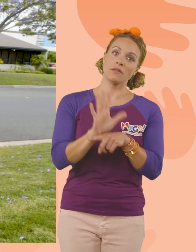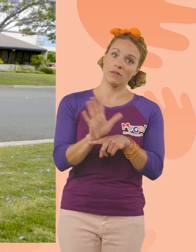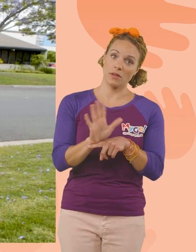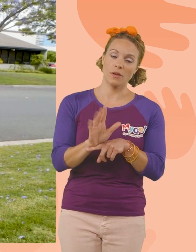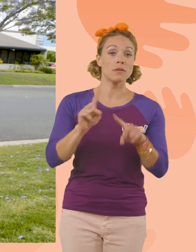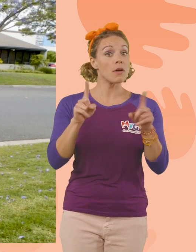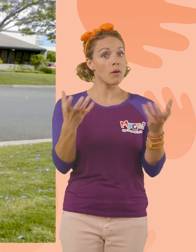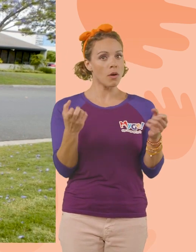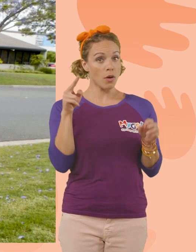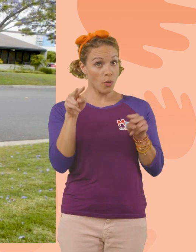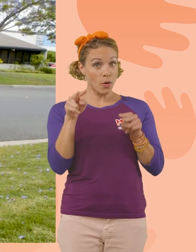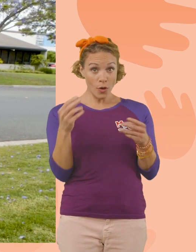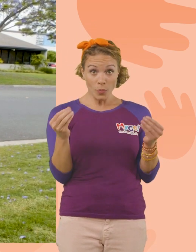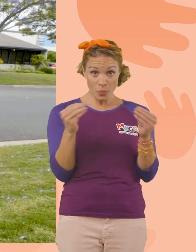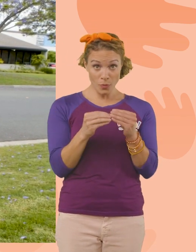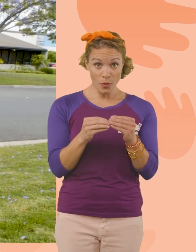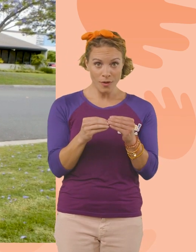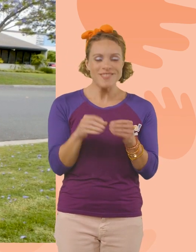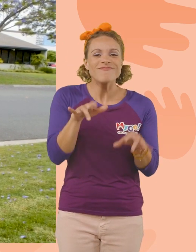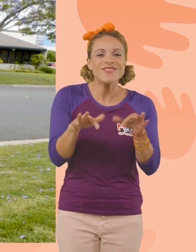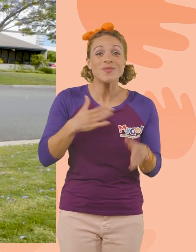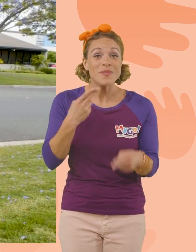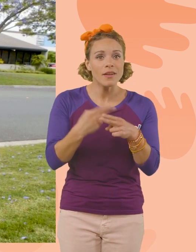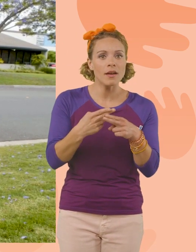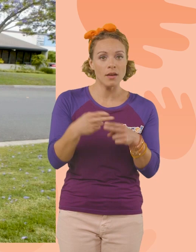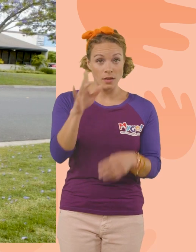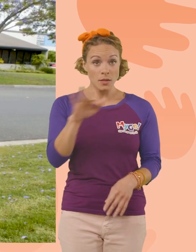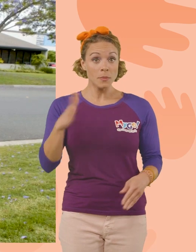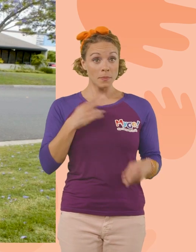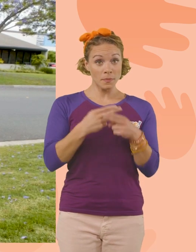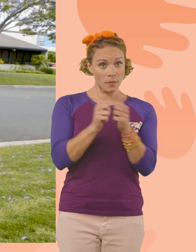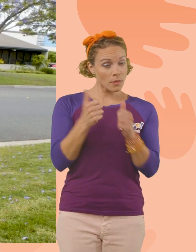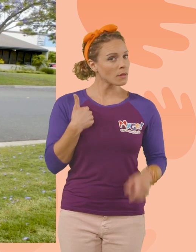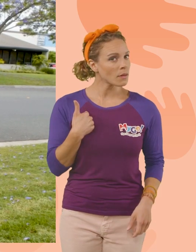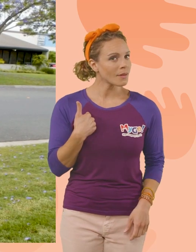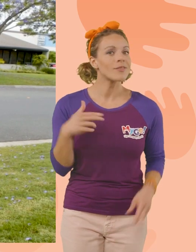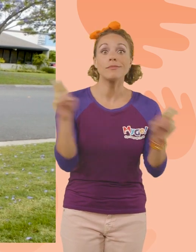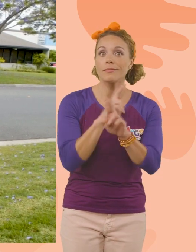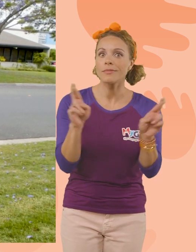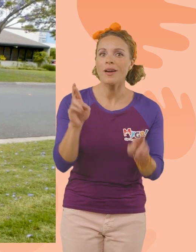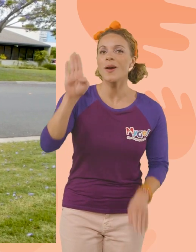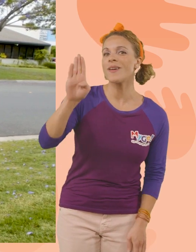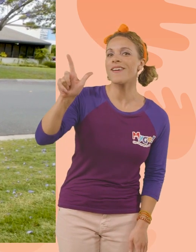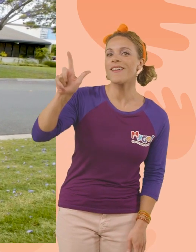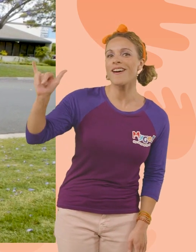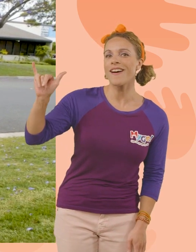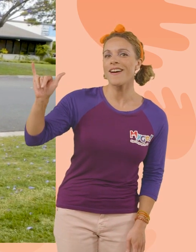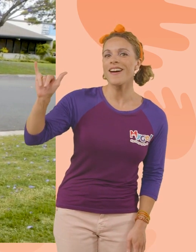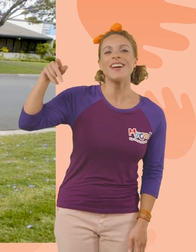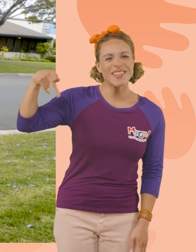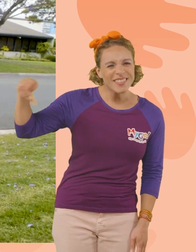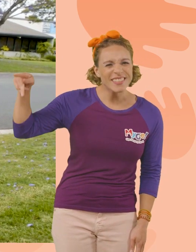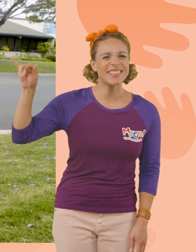end of this video, but if you want to watch more of my videos, all you have to do is search for my name. Will you spell my name with me?